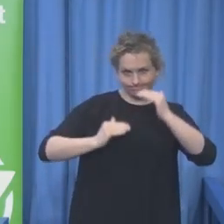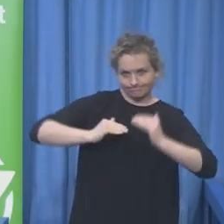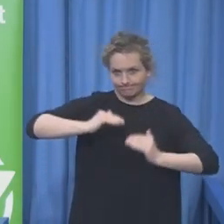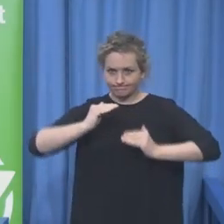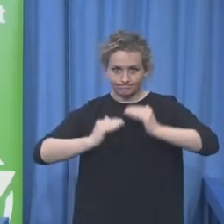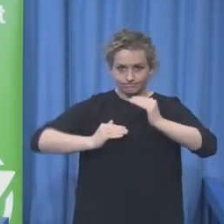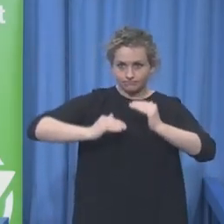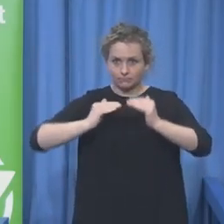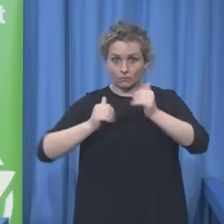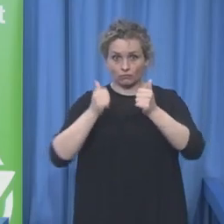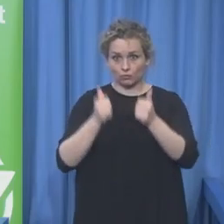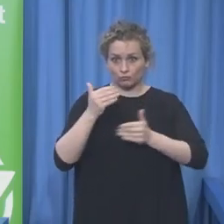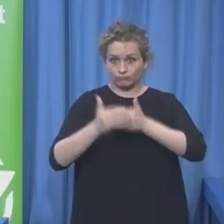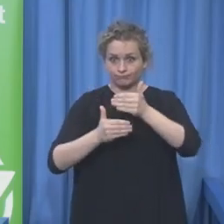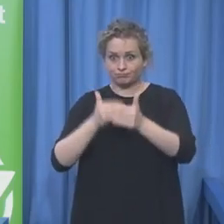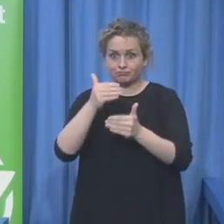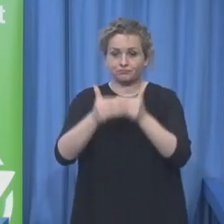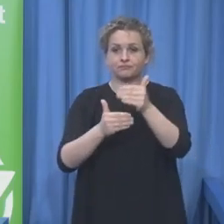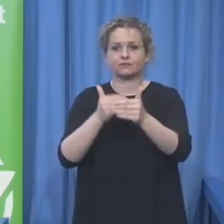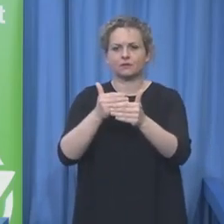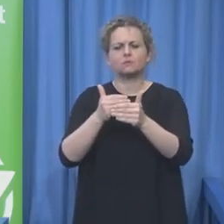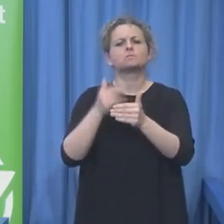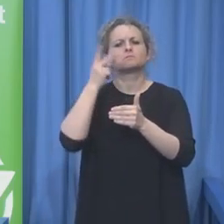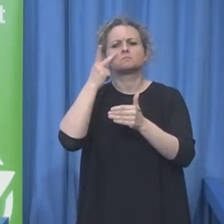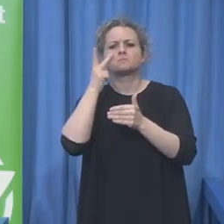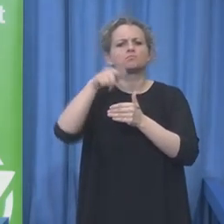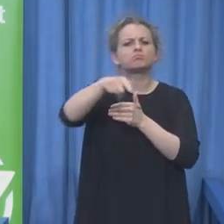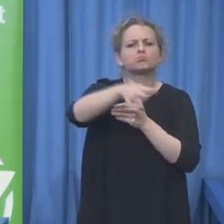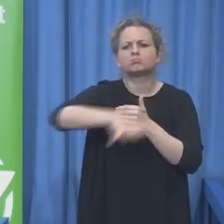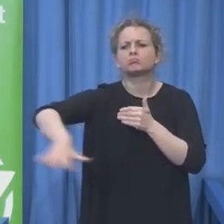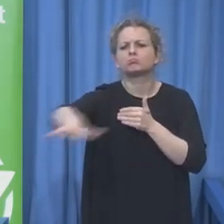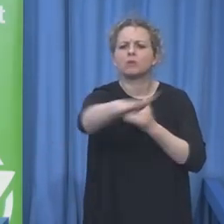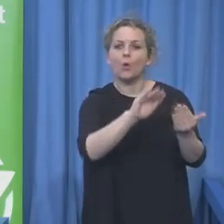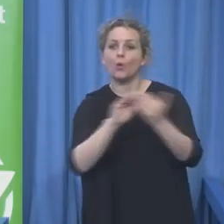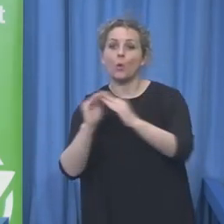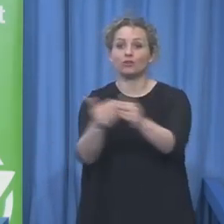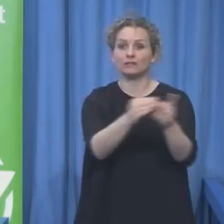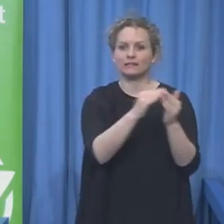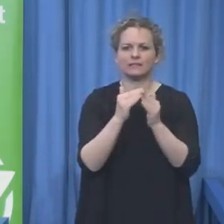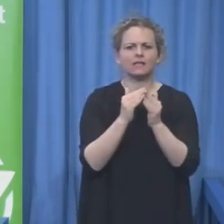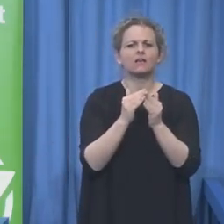and eliminating funding segregated services.